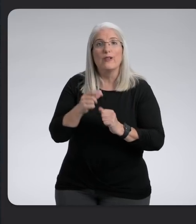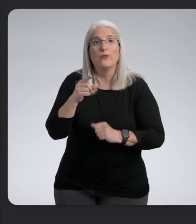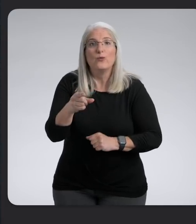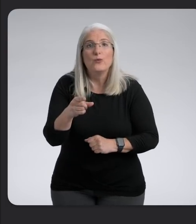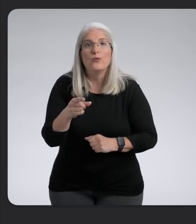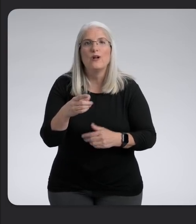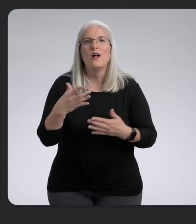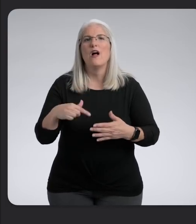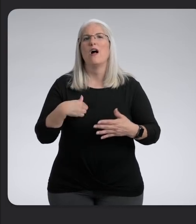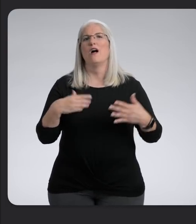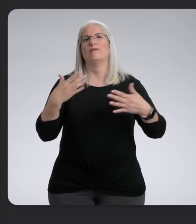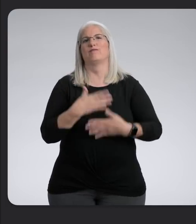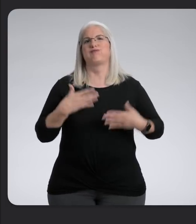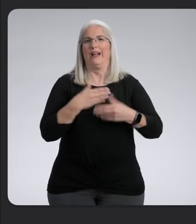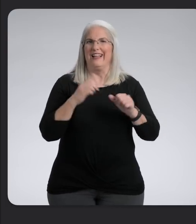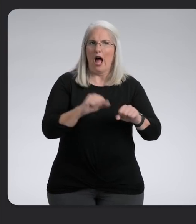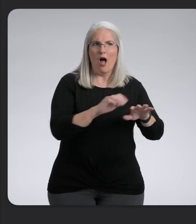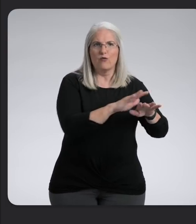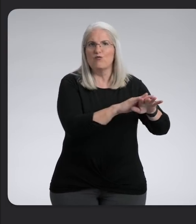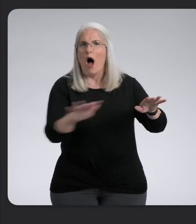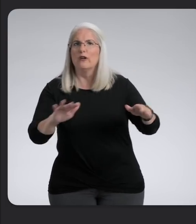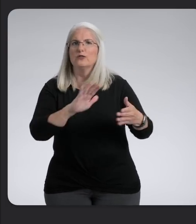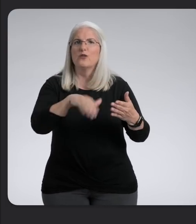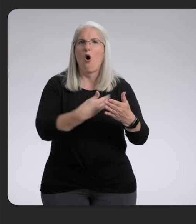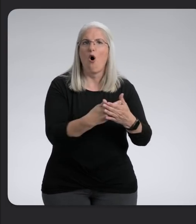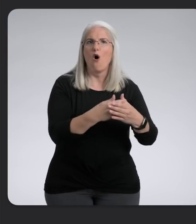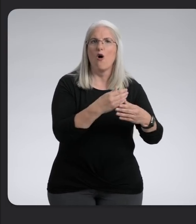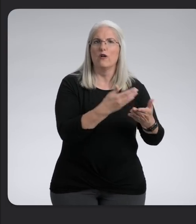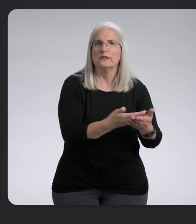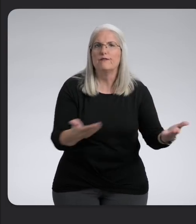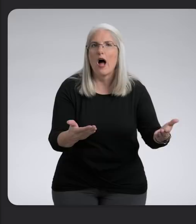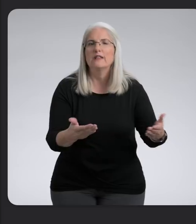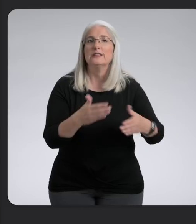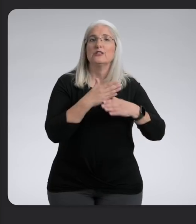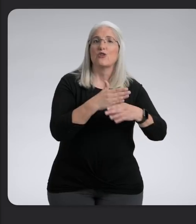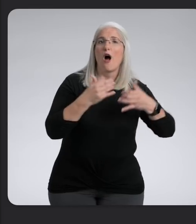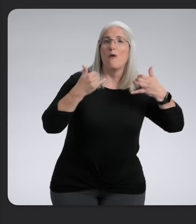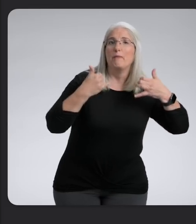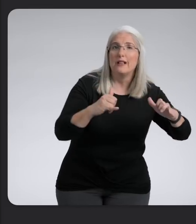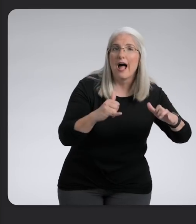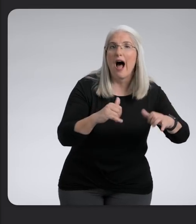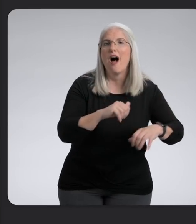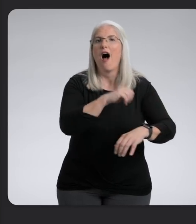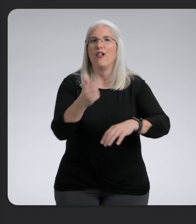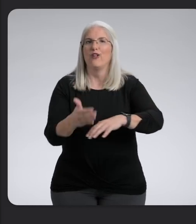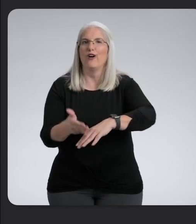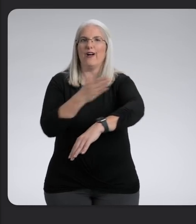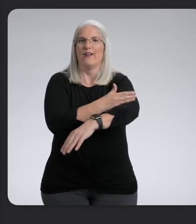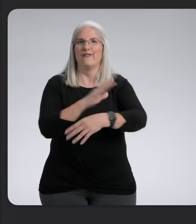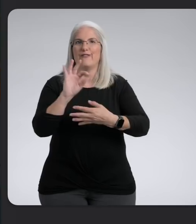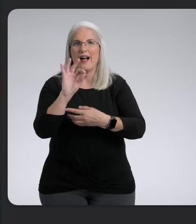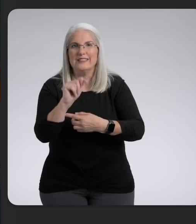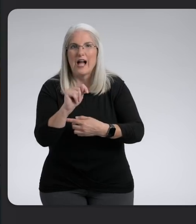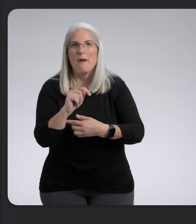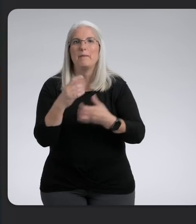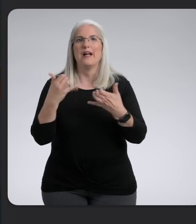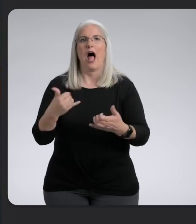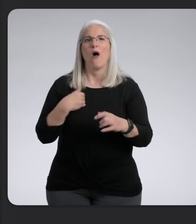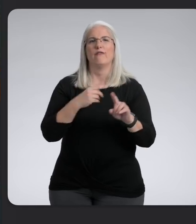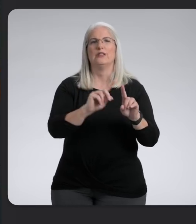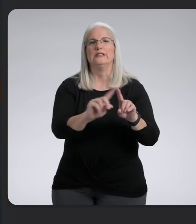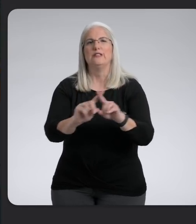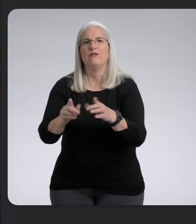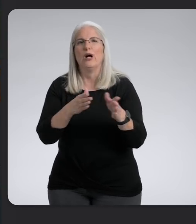content. Together with SharePlay and other powerful updates to FaceTime, we're giving you even more meaningful ways to connect. Of